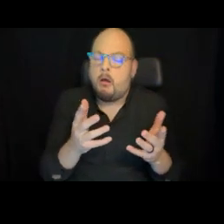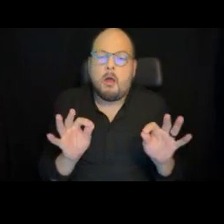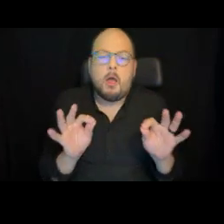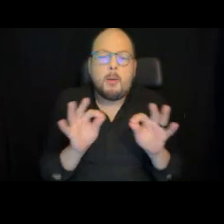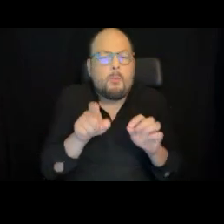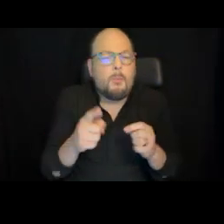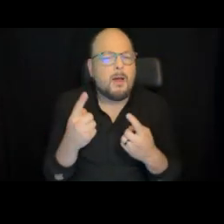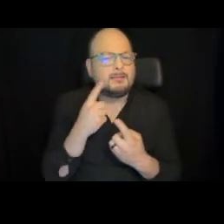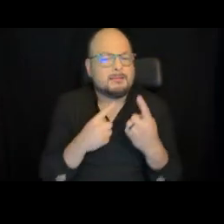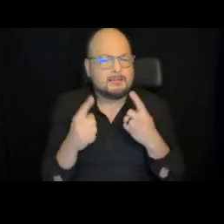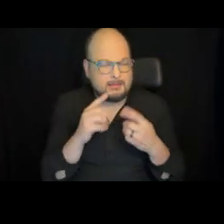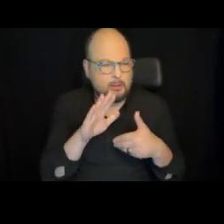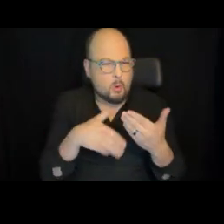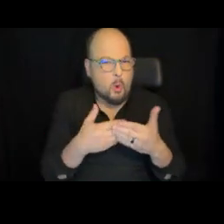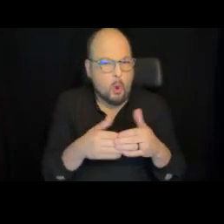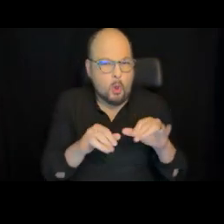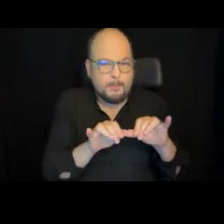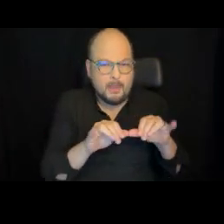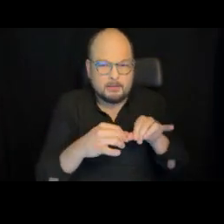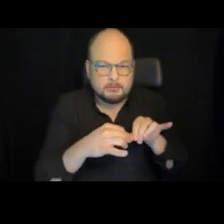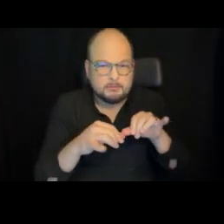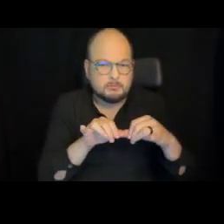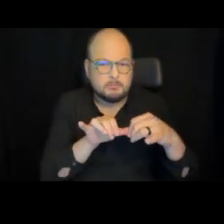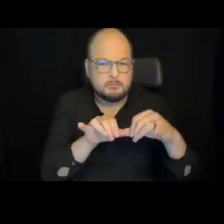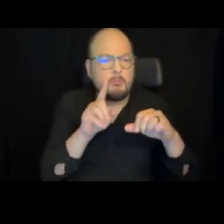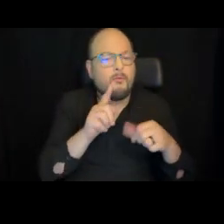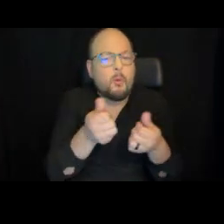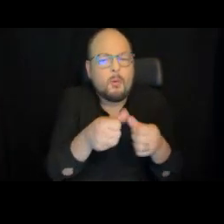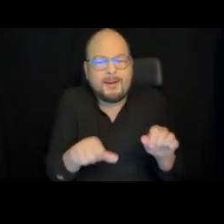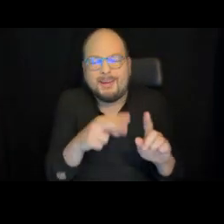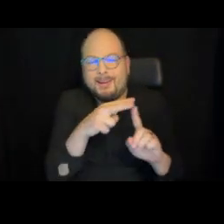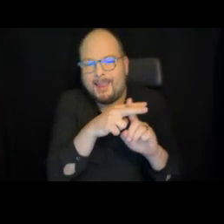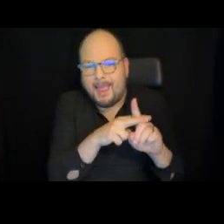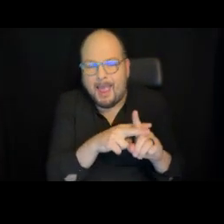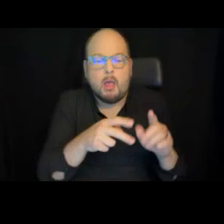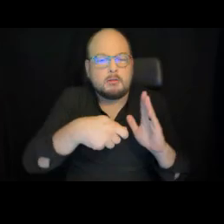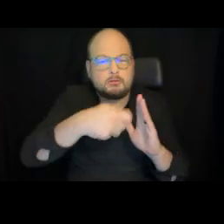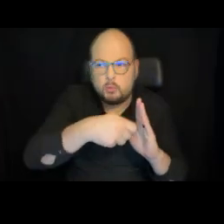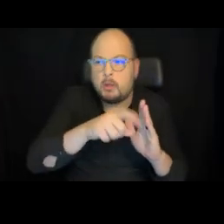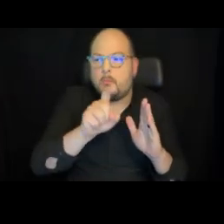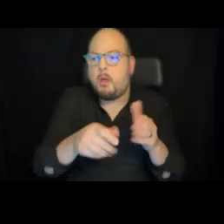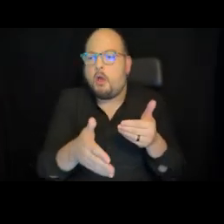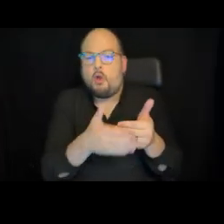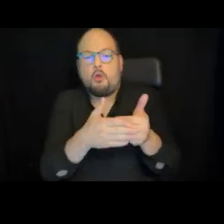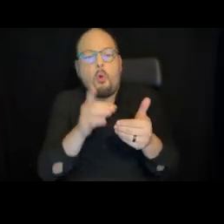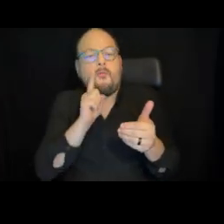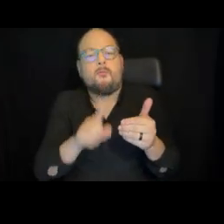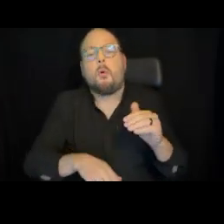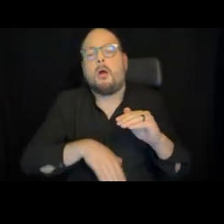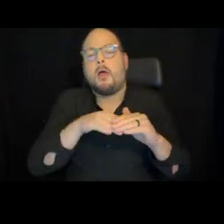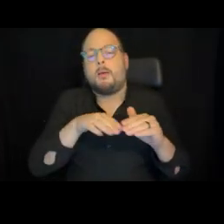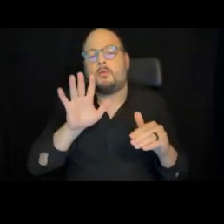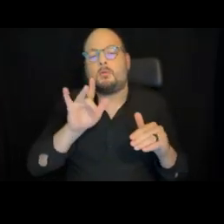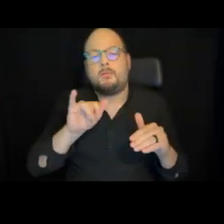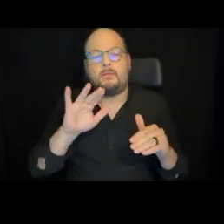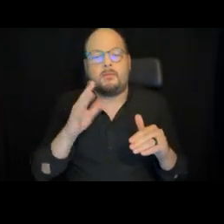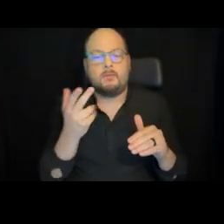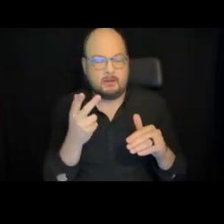appliances when locating switches and outlets so the operable parts are within the 25-inch maximum reach over the